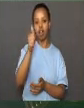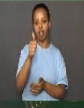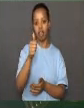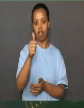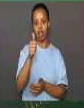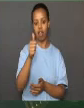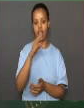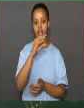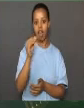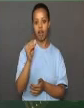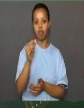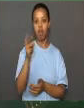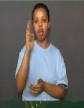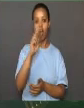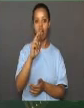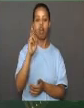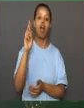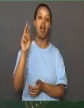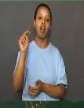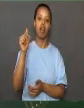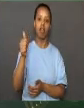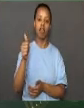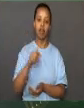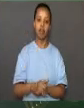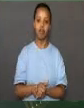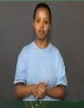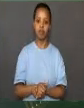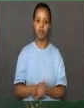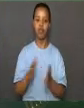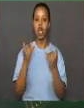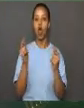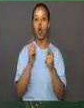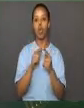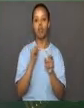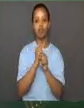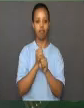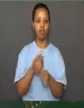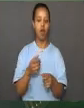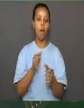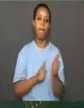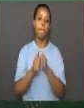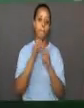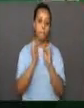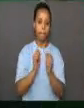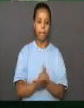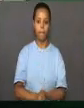tRNA, and rRNA. Go ahead and get started.